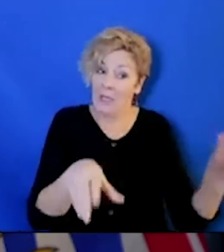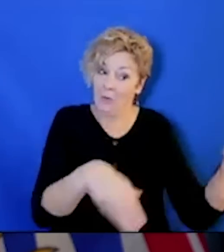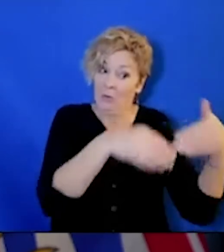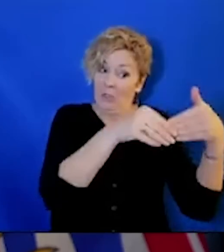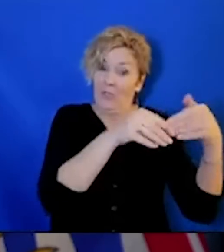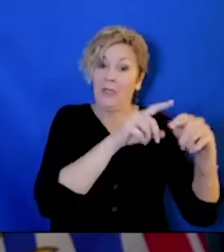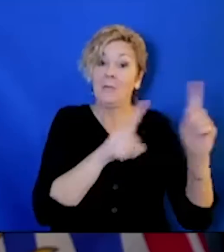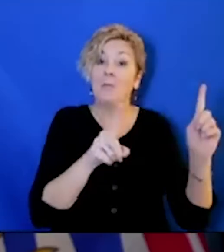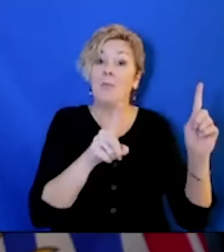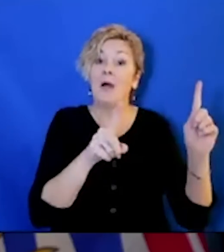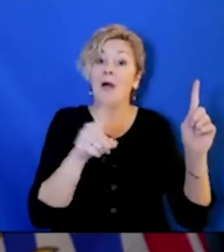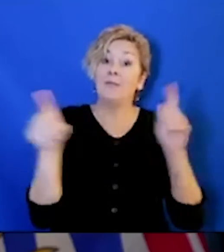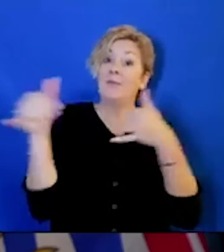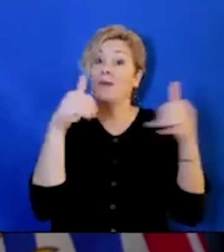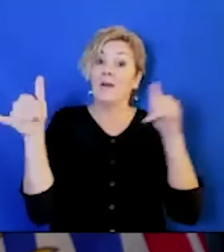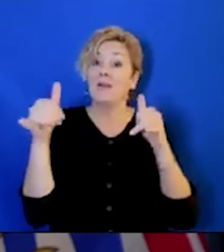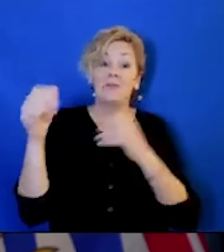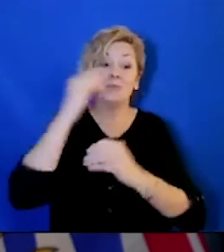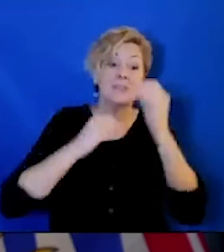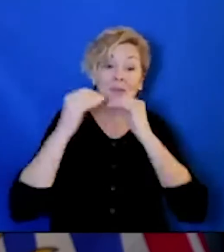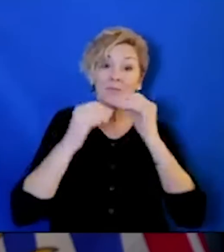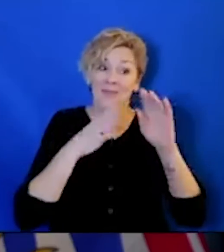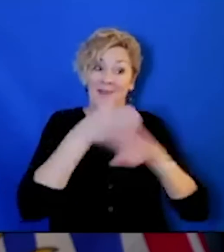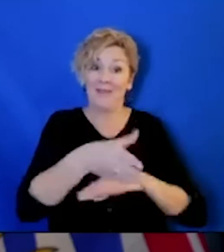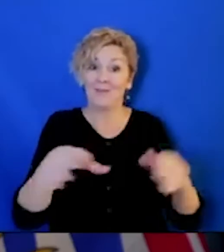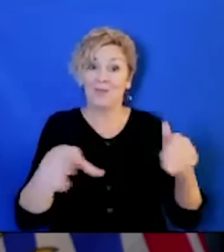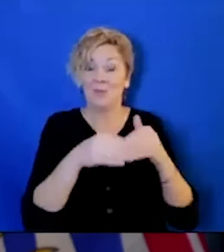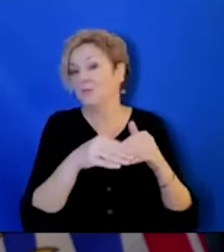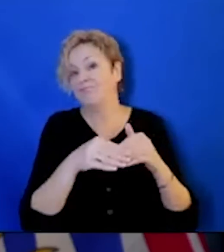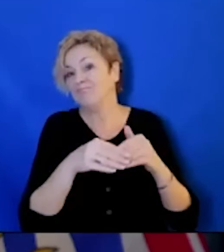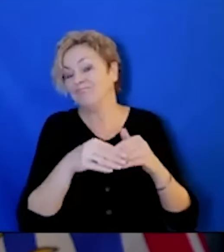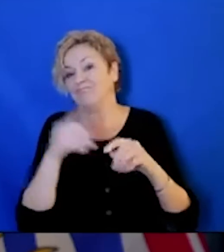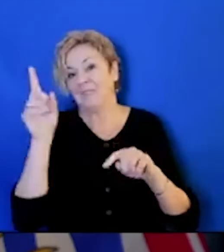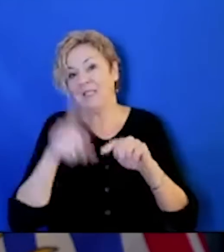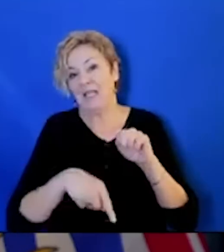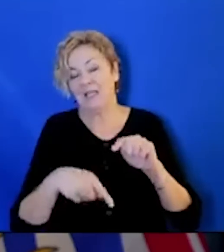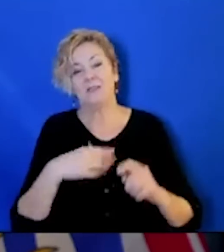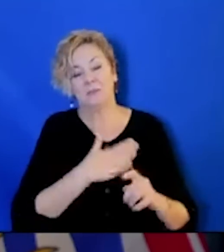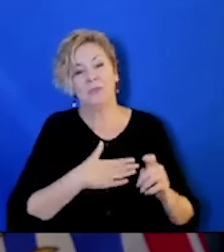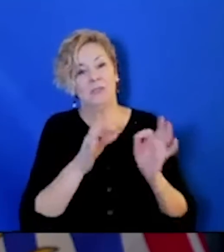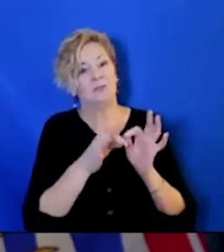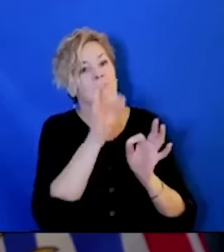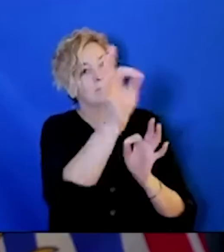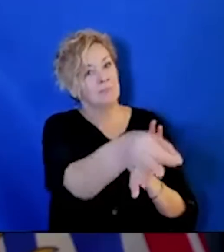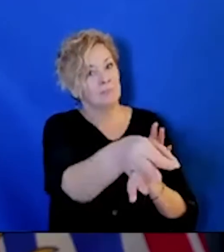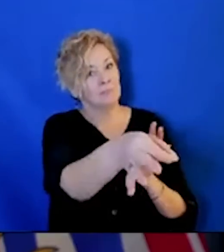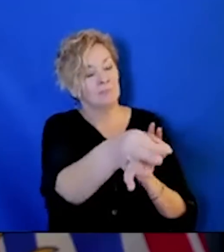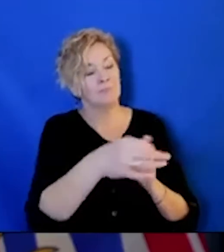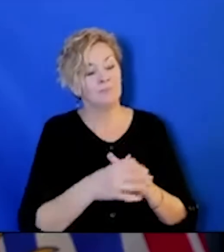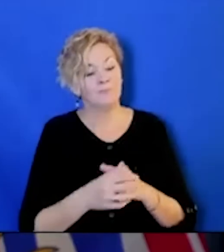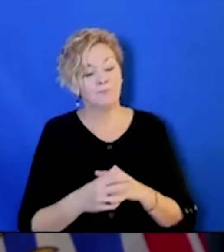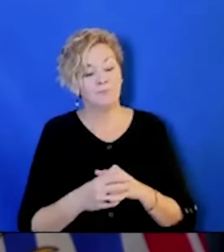And if you do have funerals or weddings, make sure that you have small numbers and that